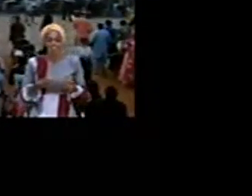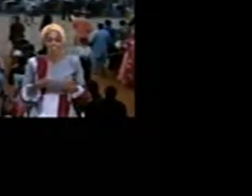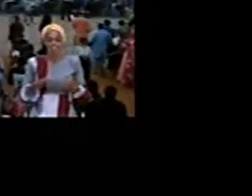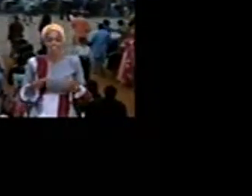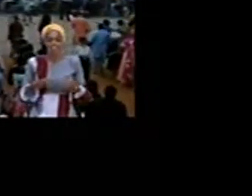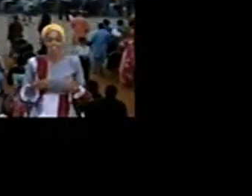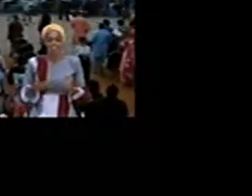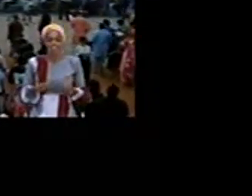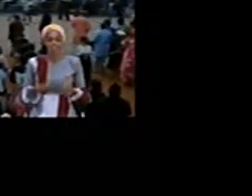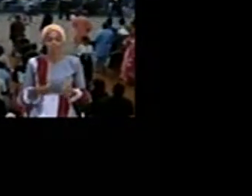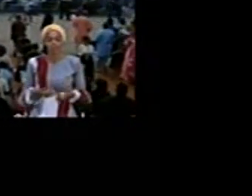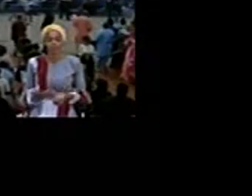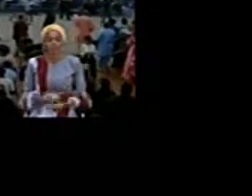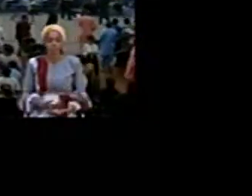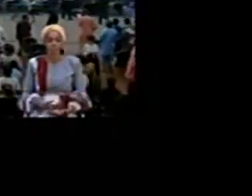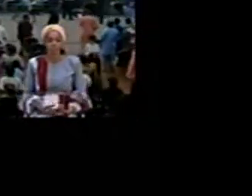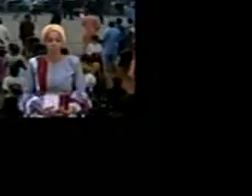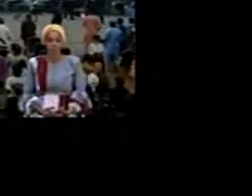sand.